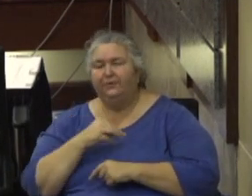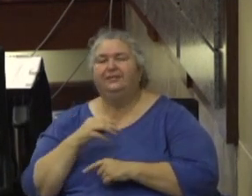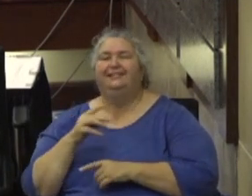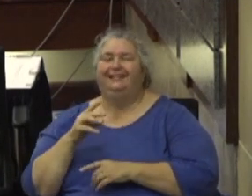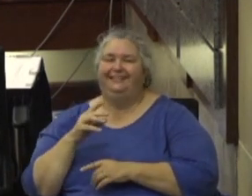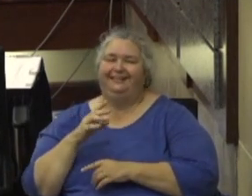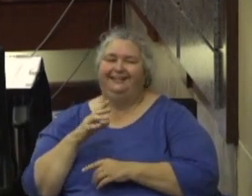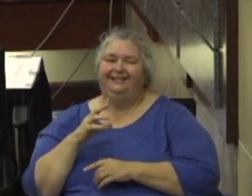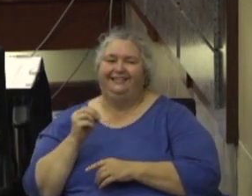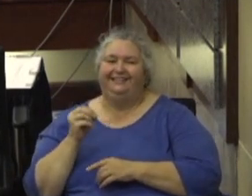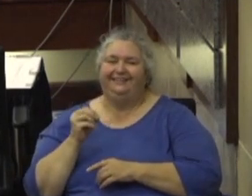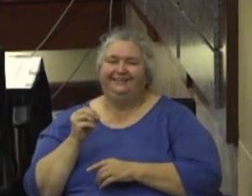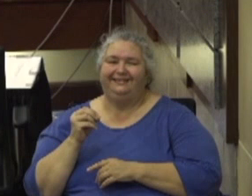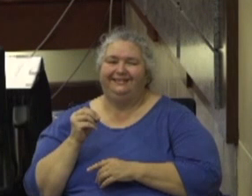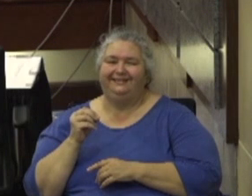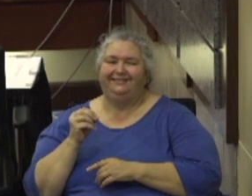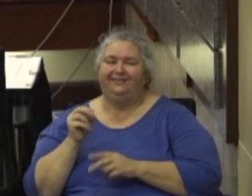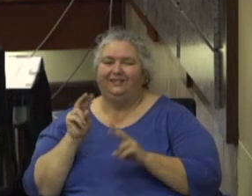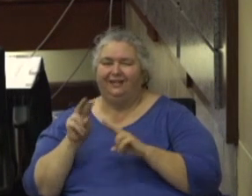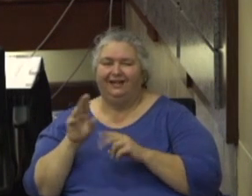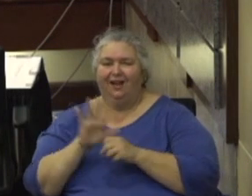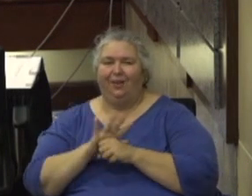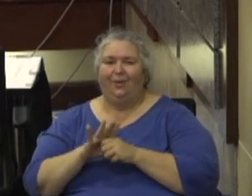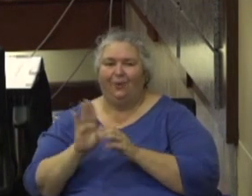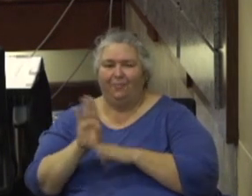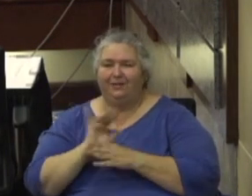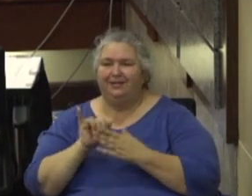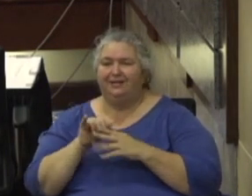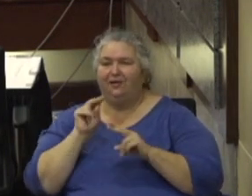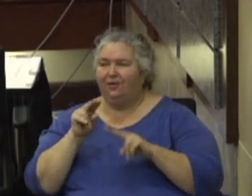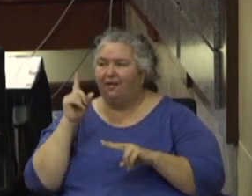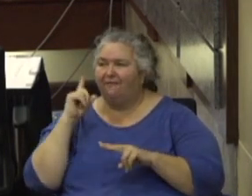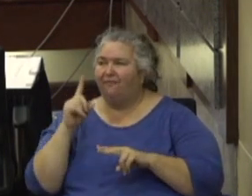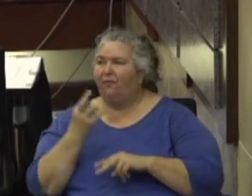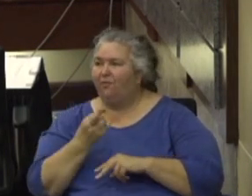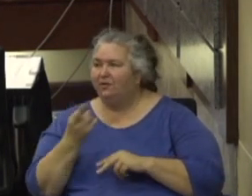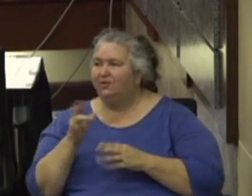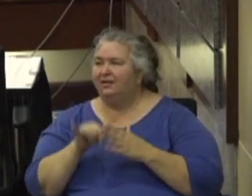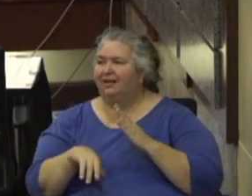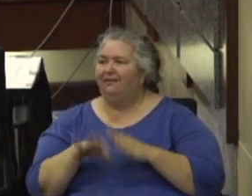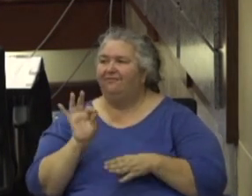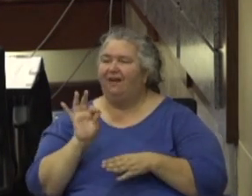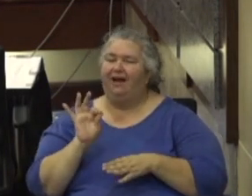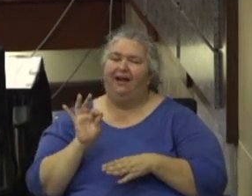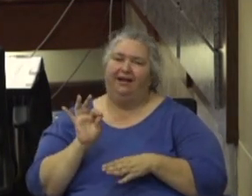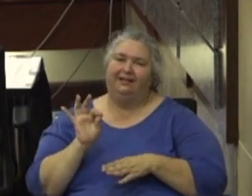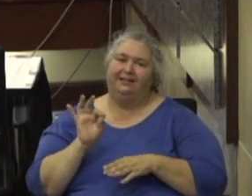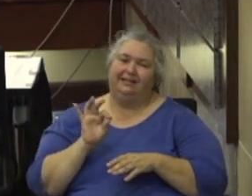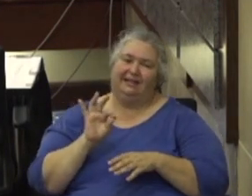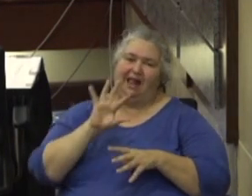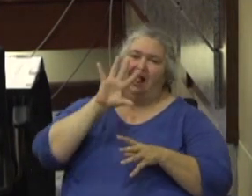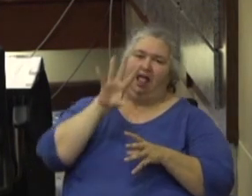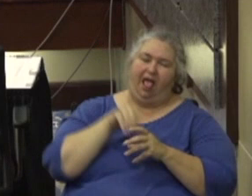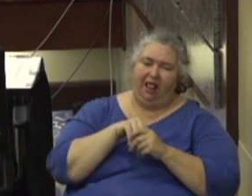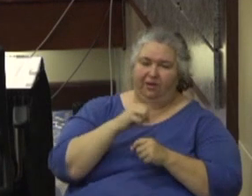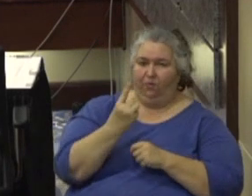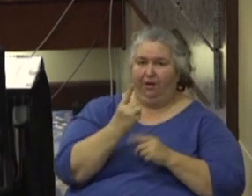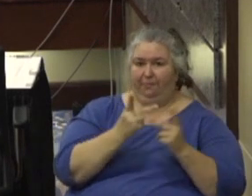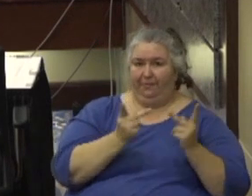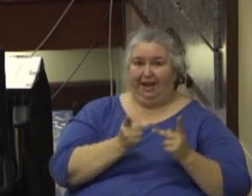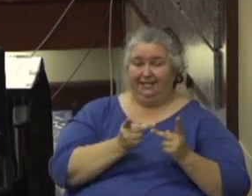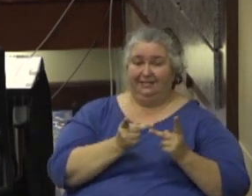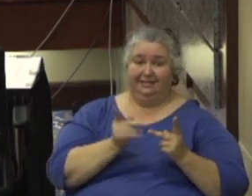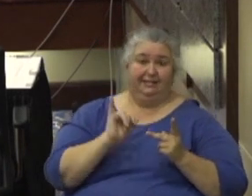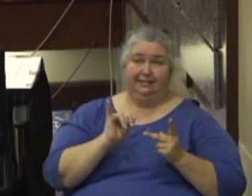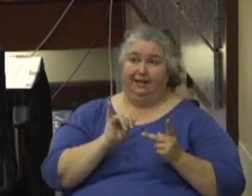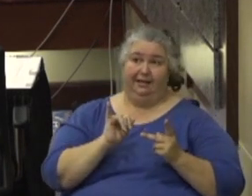so that local businesses that are looking for resources can find the events all in one place, just like we used to do for